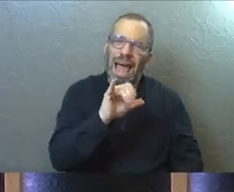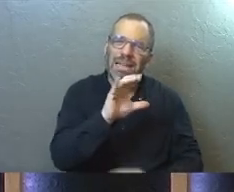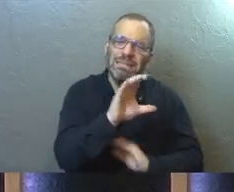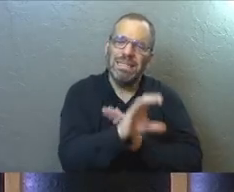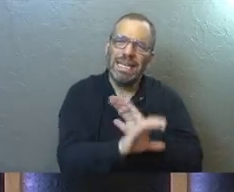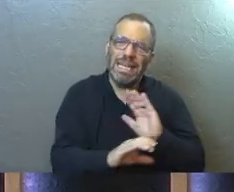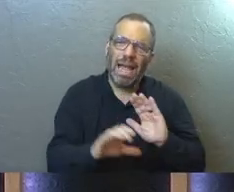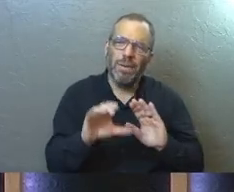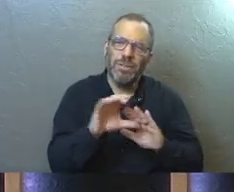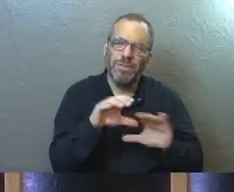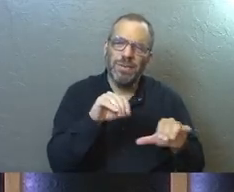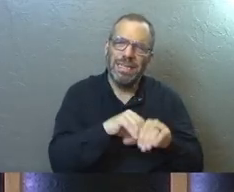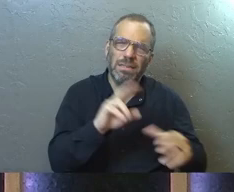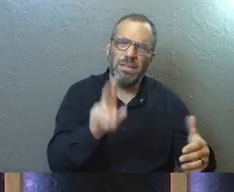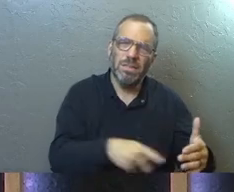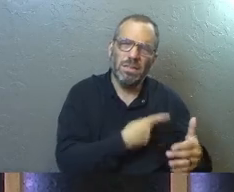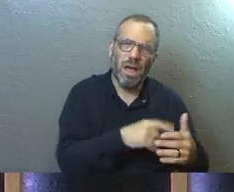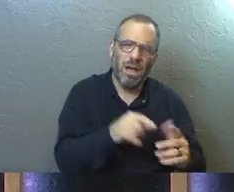explicitly named?